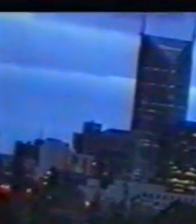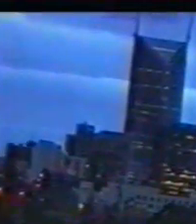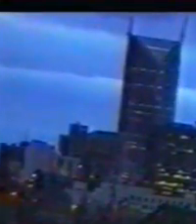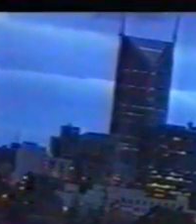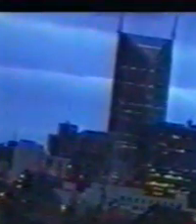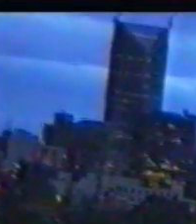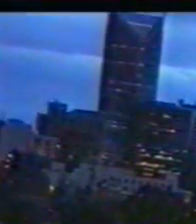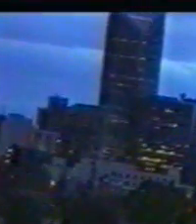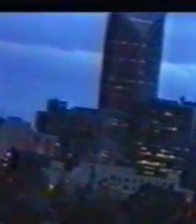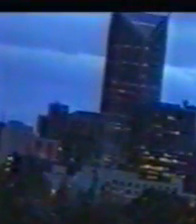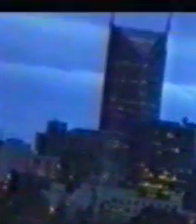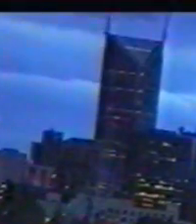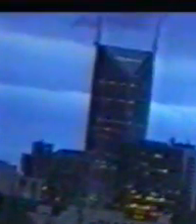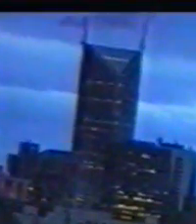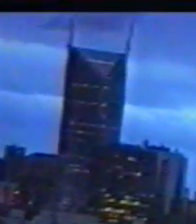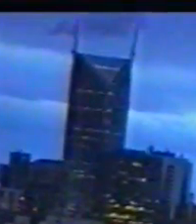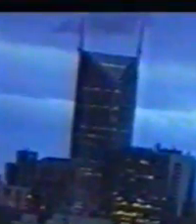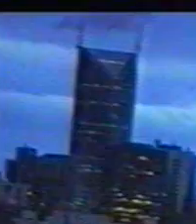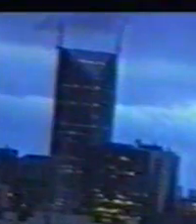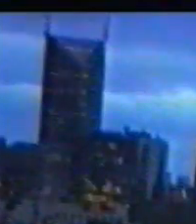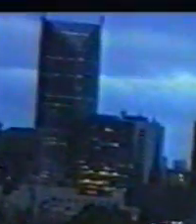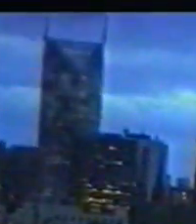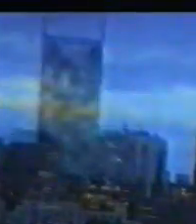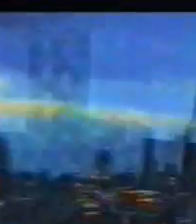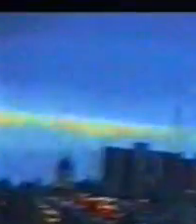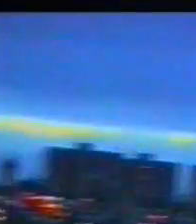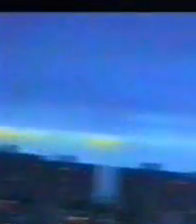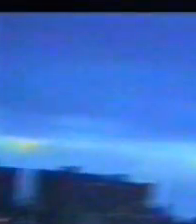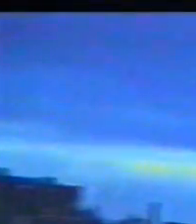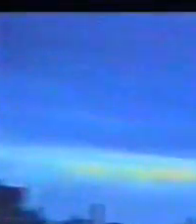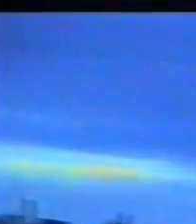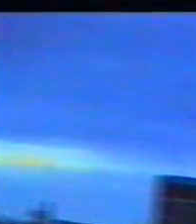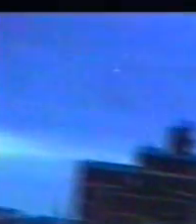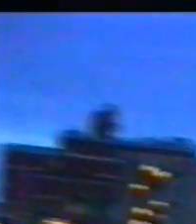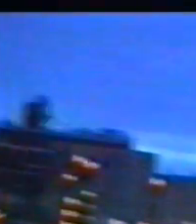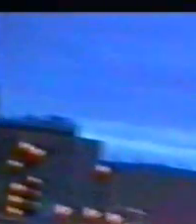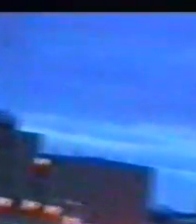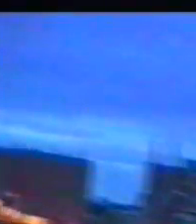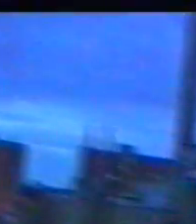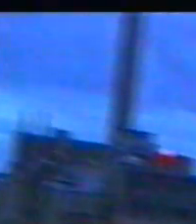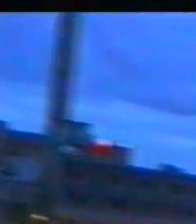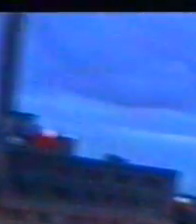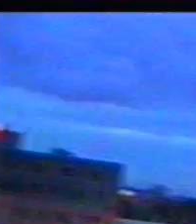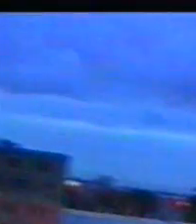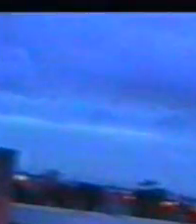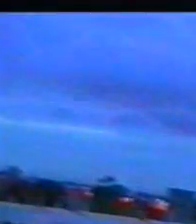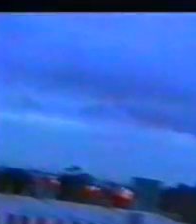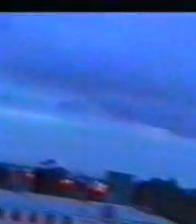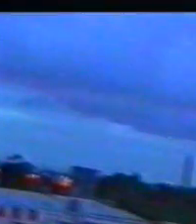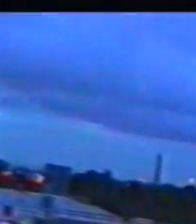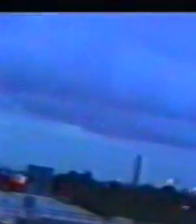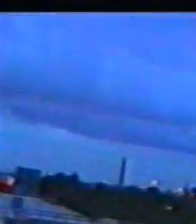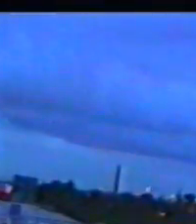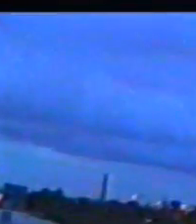sleep, and they covered up the sun until the birds have flown away, and